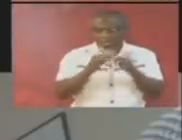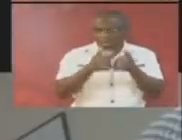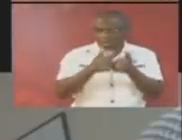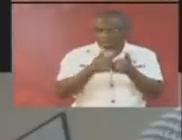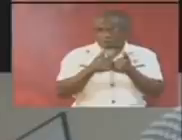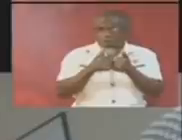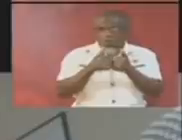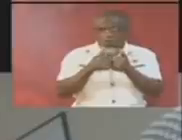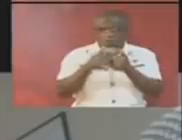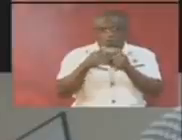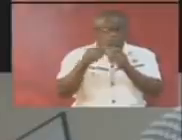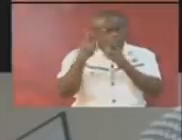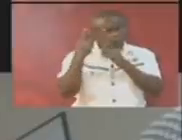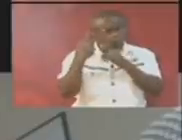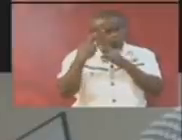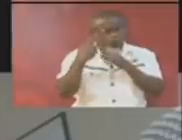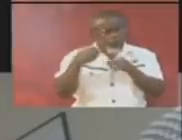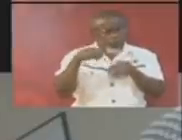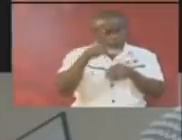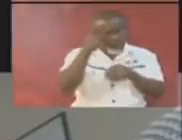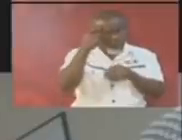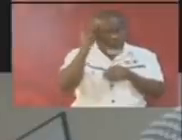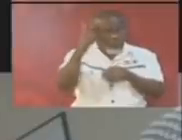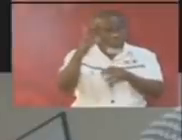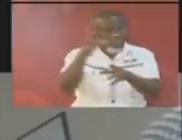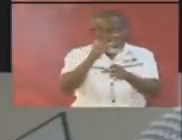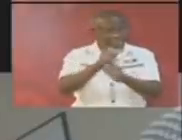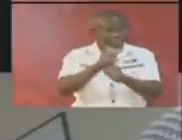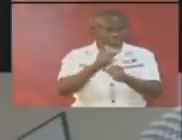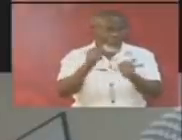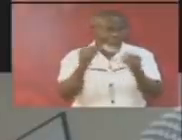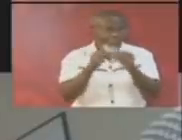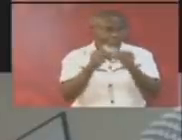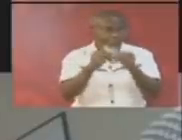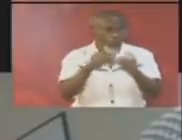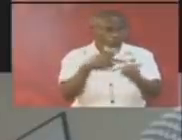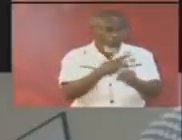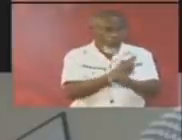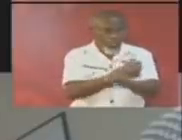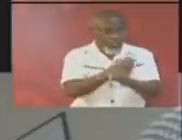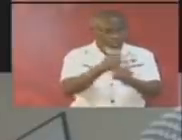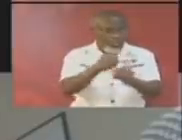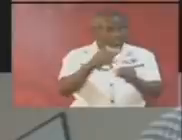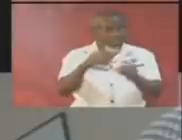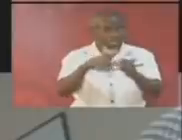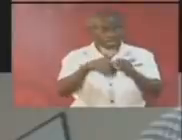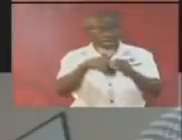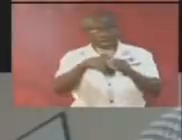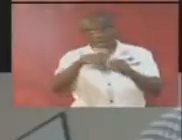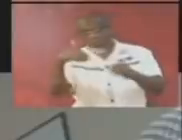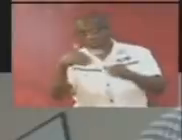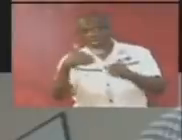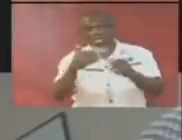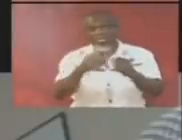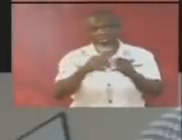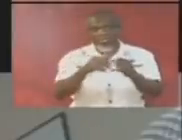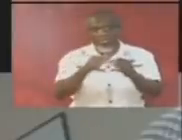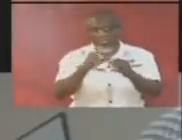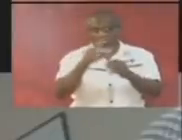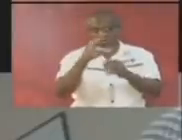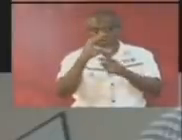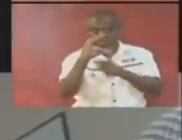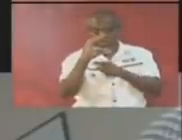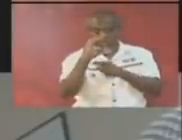that we won't be able to get extra vaccines outside of the COVAX facility? So that's the first question.